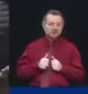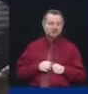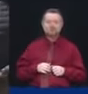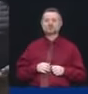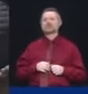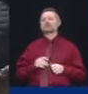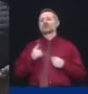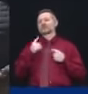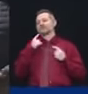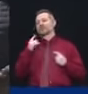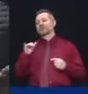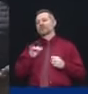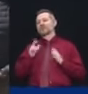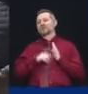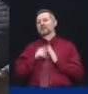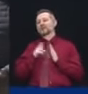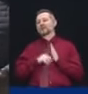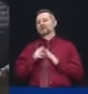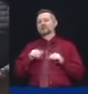butter sculpture.